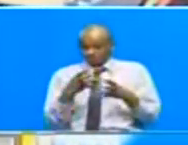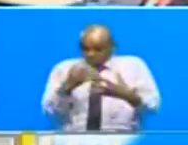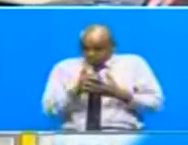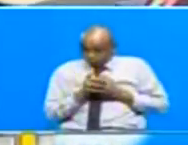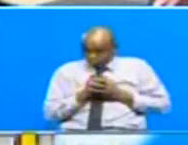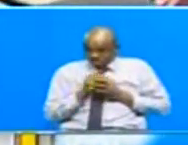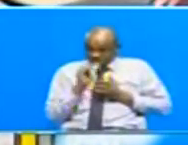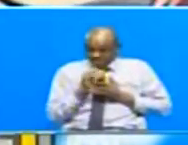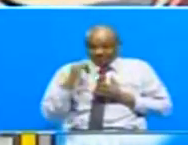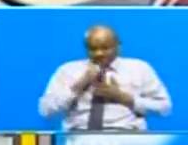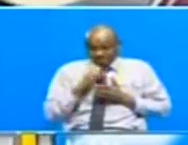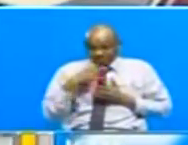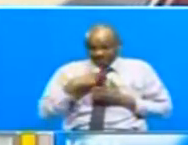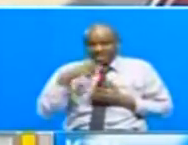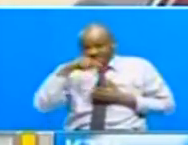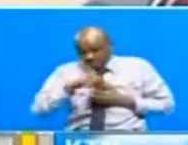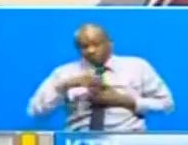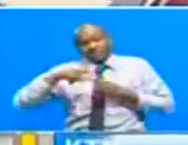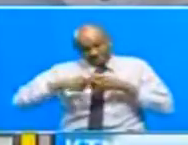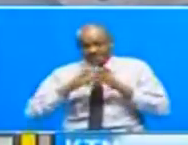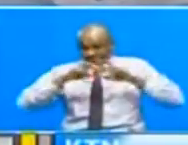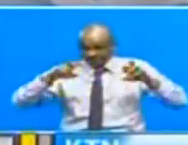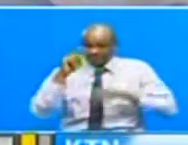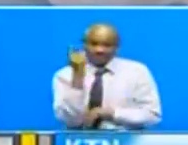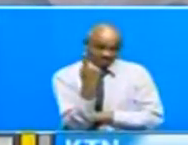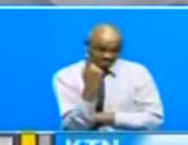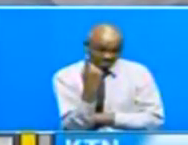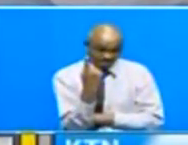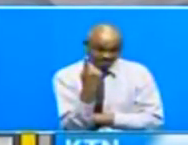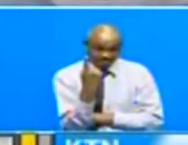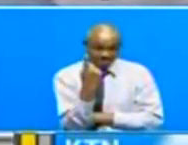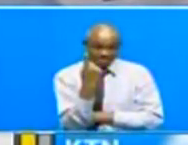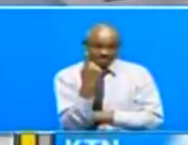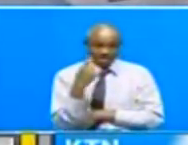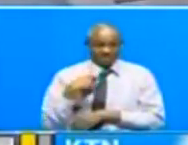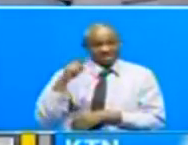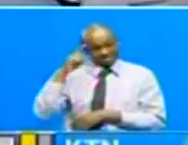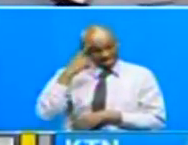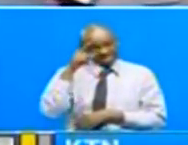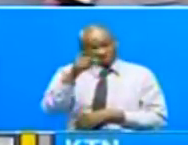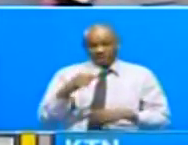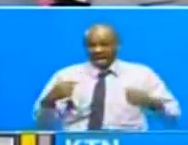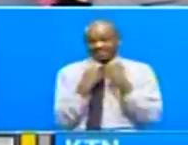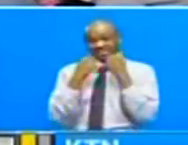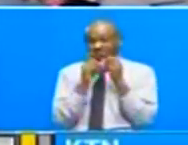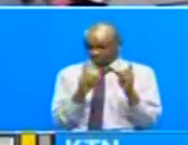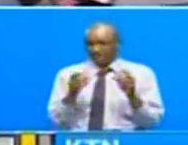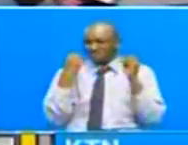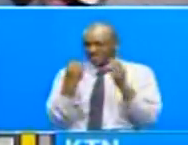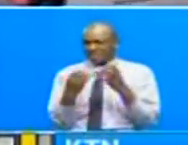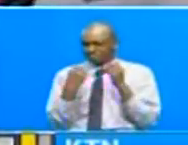as at now. That one will form a basis of investigation. I think it is not purely accidental that we have too